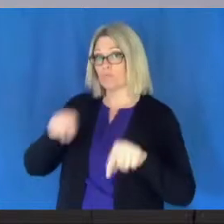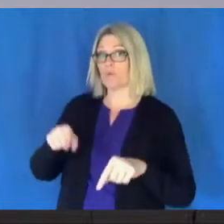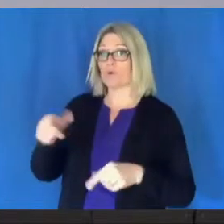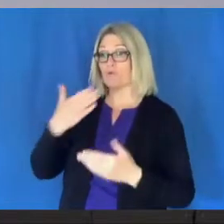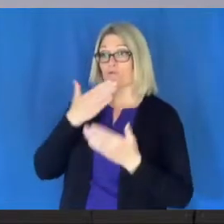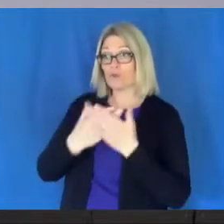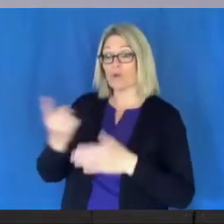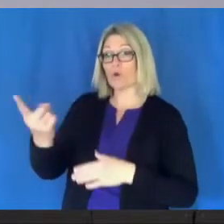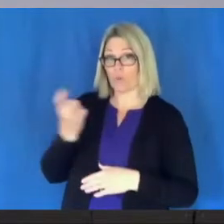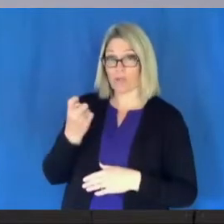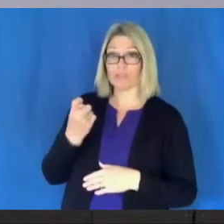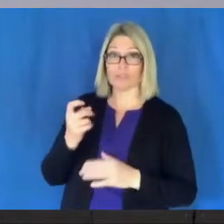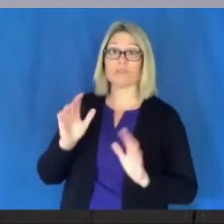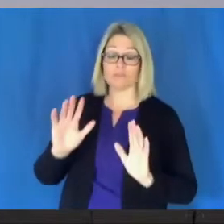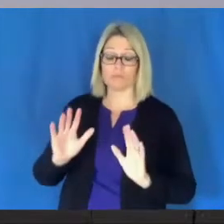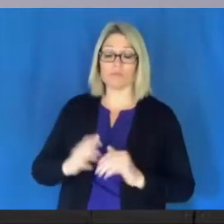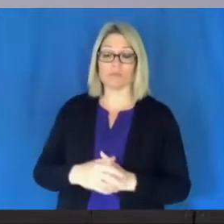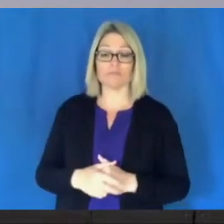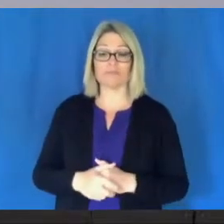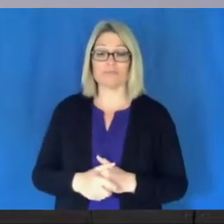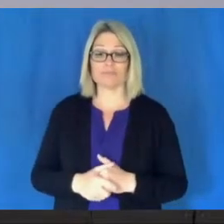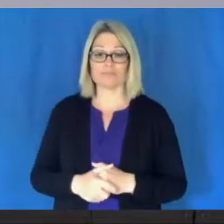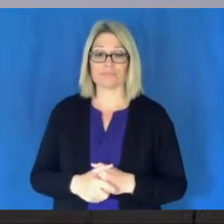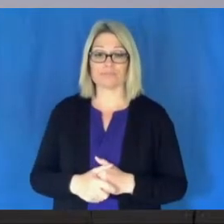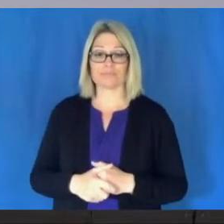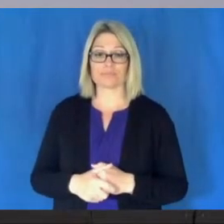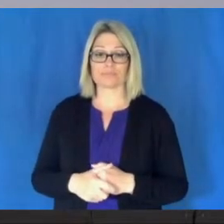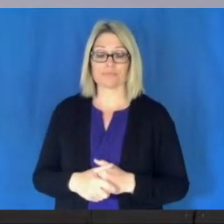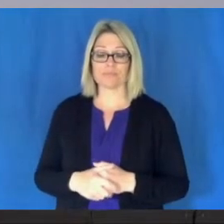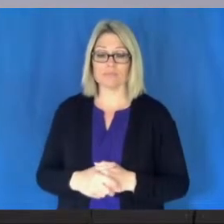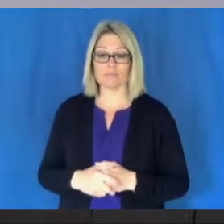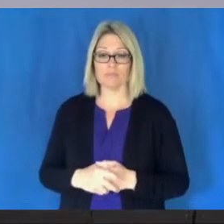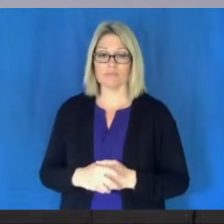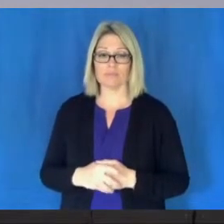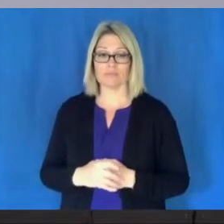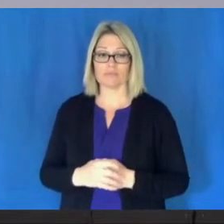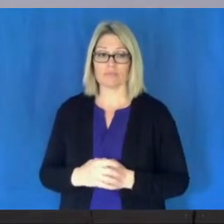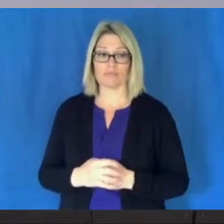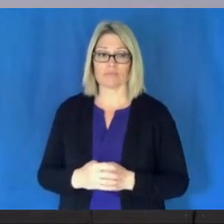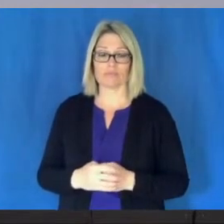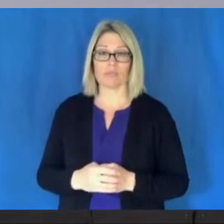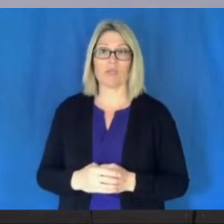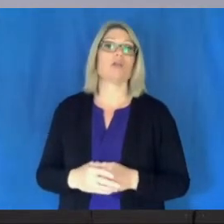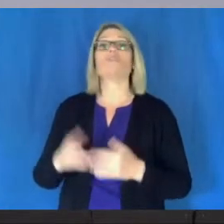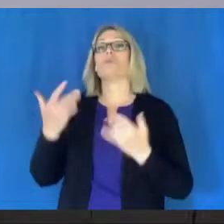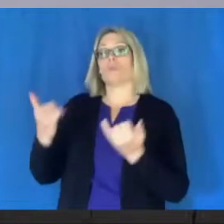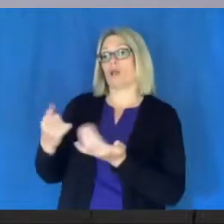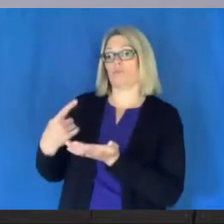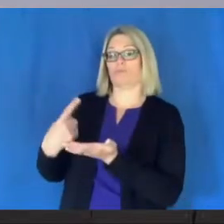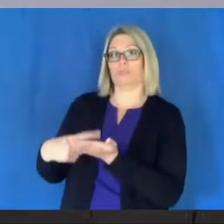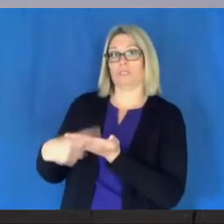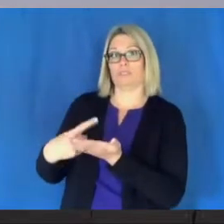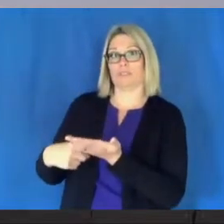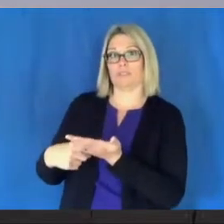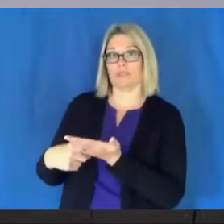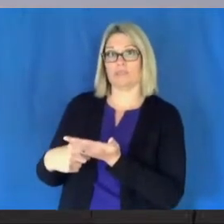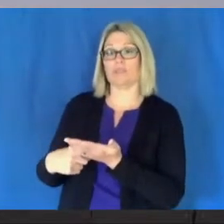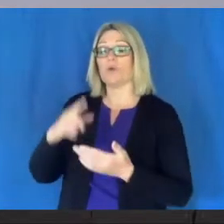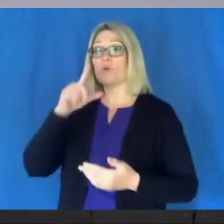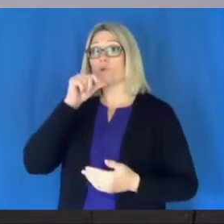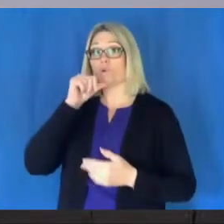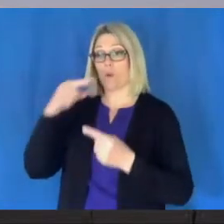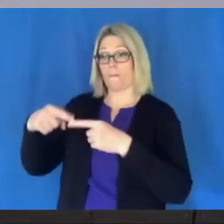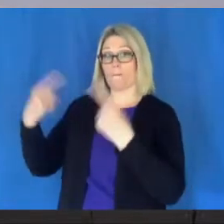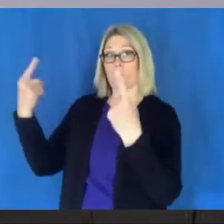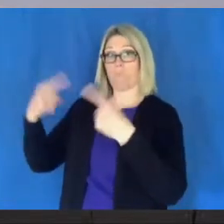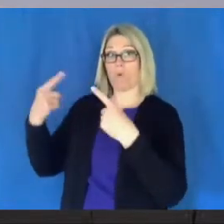questions that really are being, I think, finalized between our border screeners who